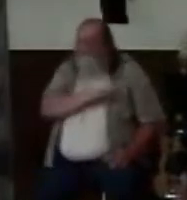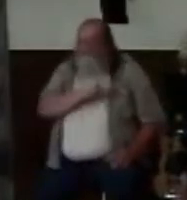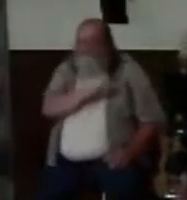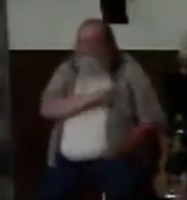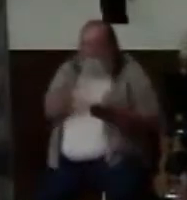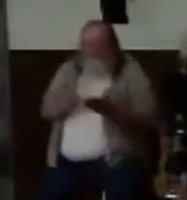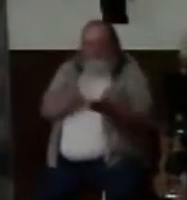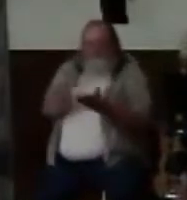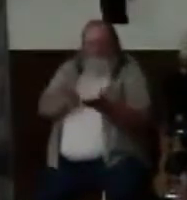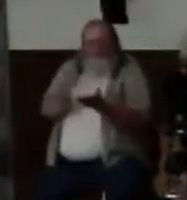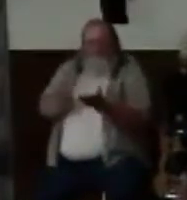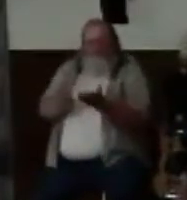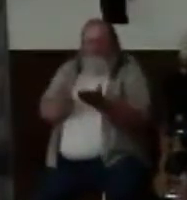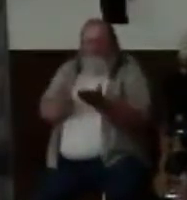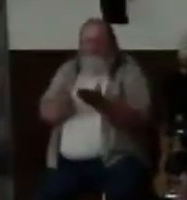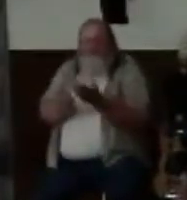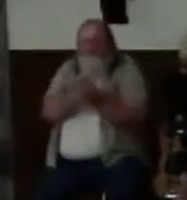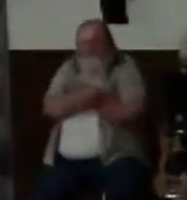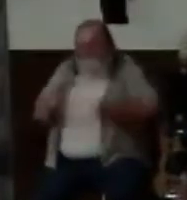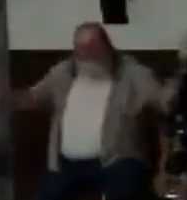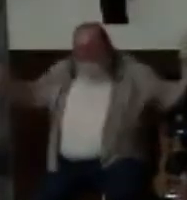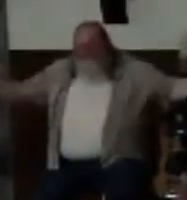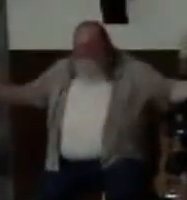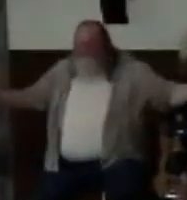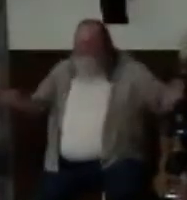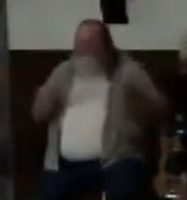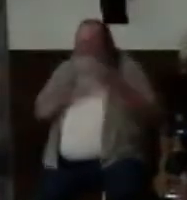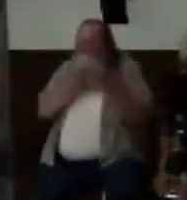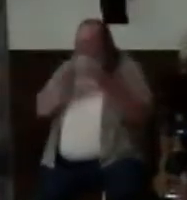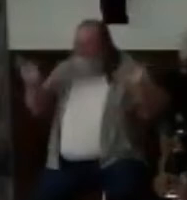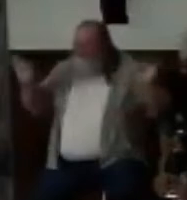freedom, offered them security.